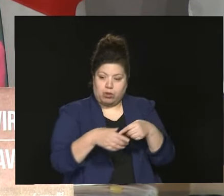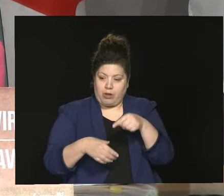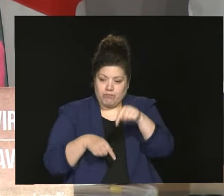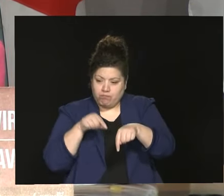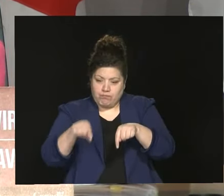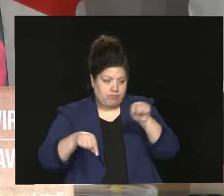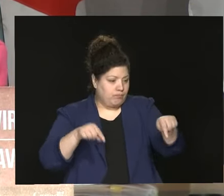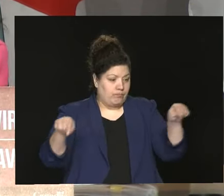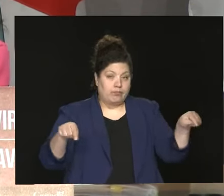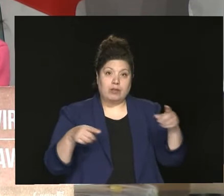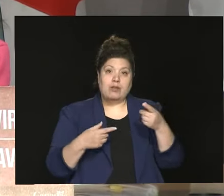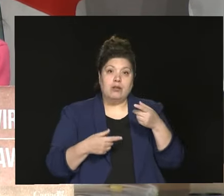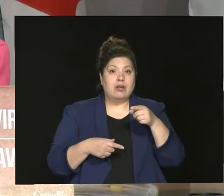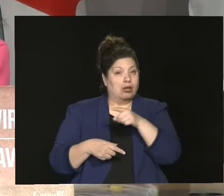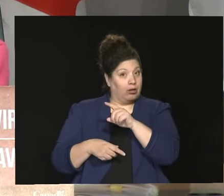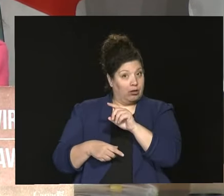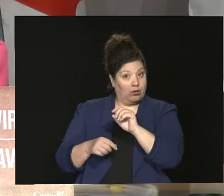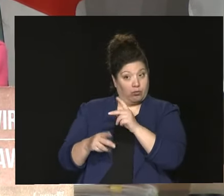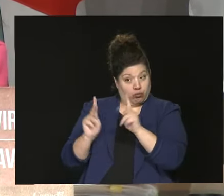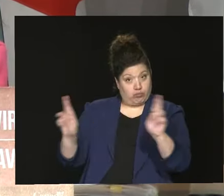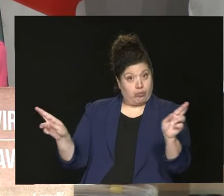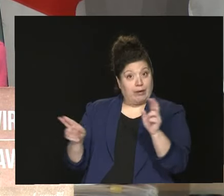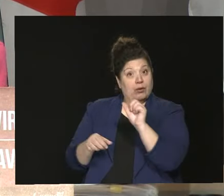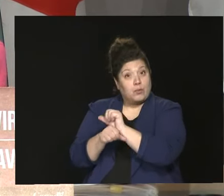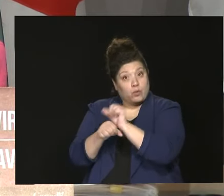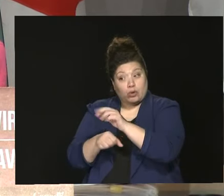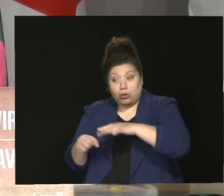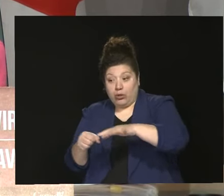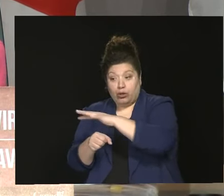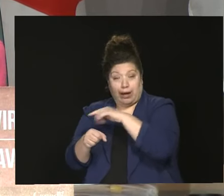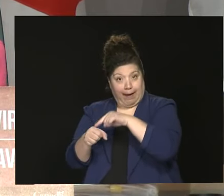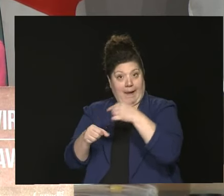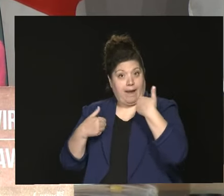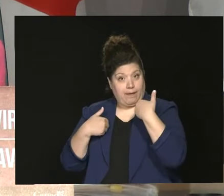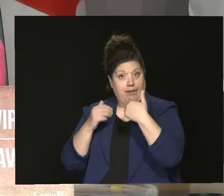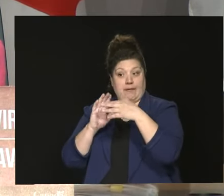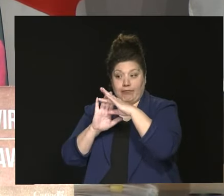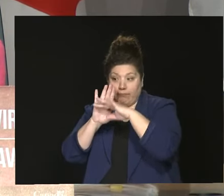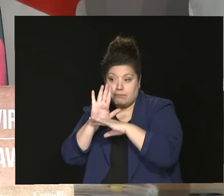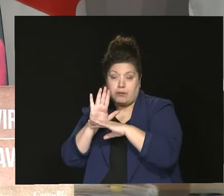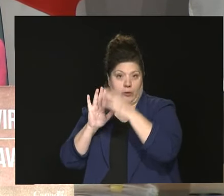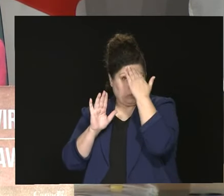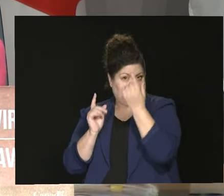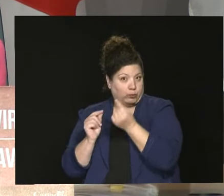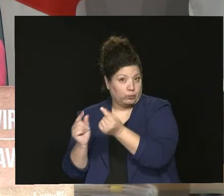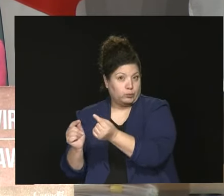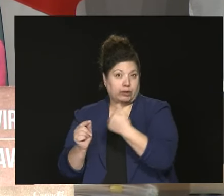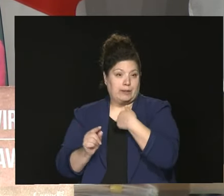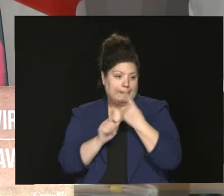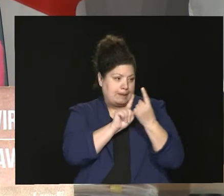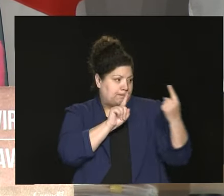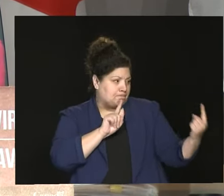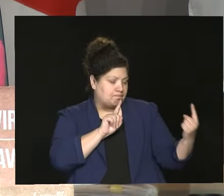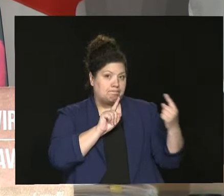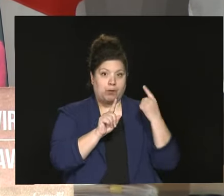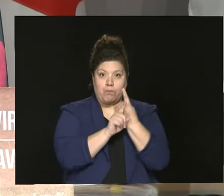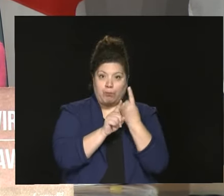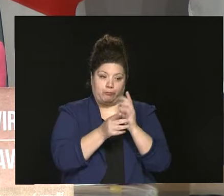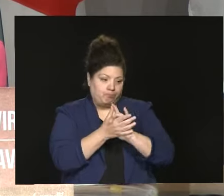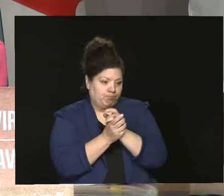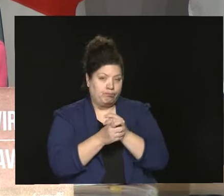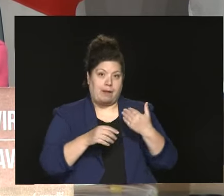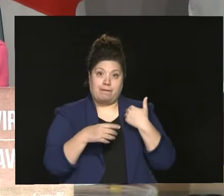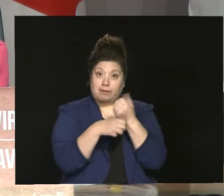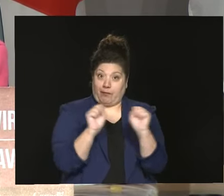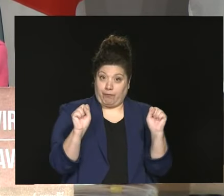preventive measures that they can take so that they can reopen safely. As well, I think all